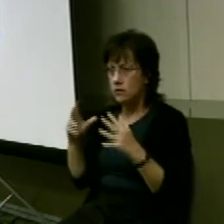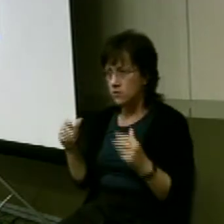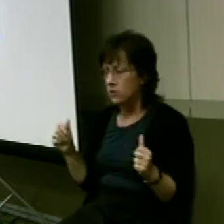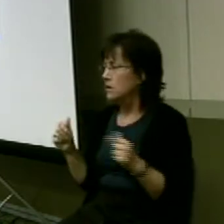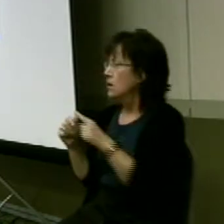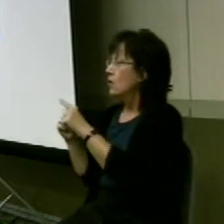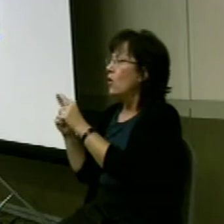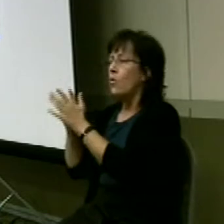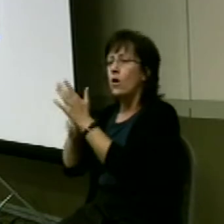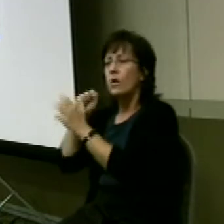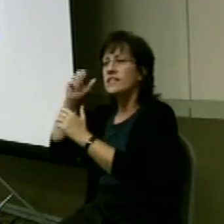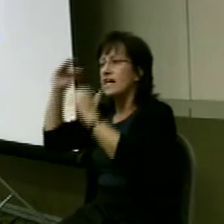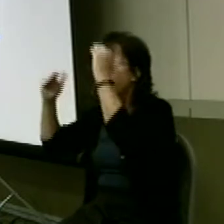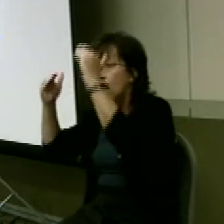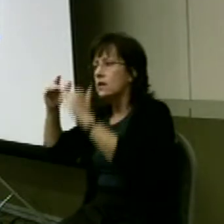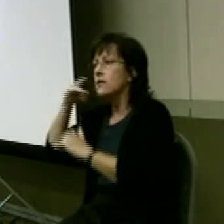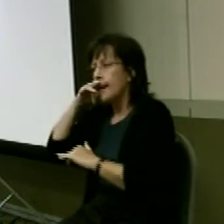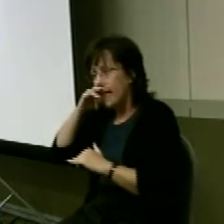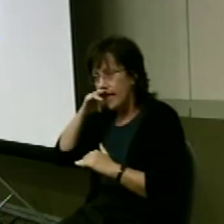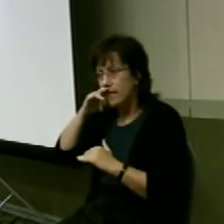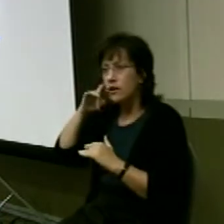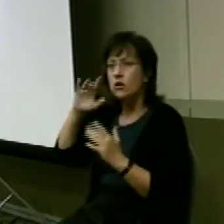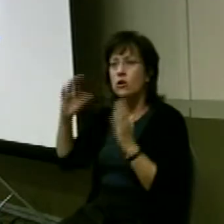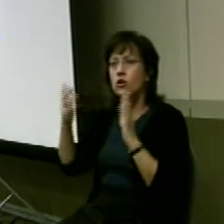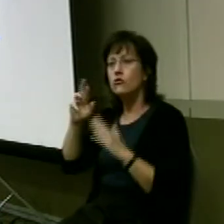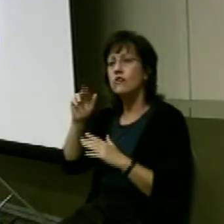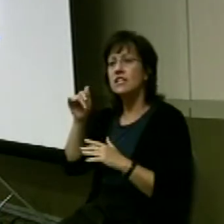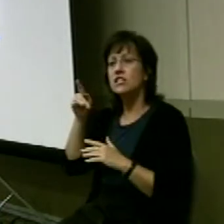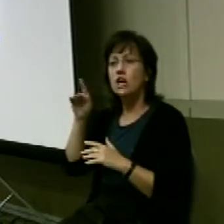everyone's worries. Yes? What was the adult-kid ratio?